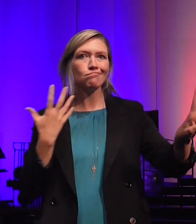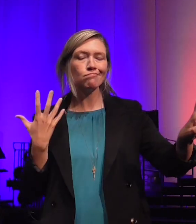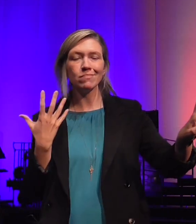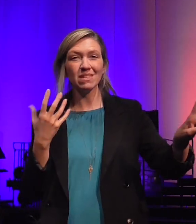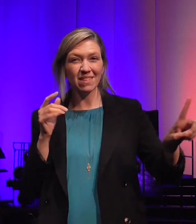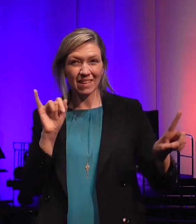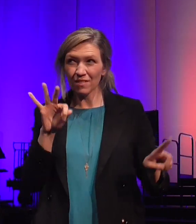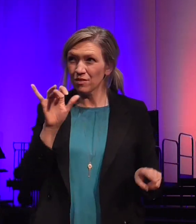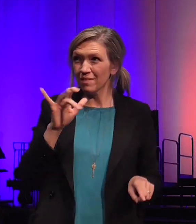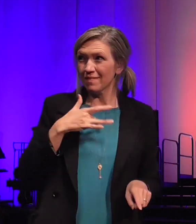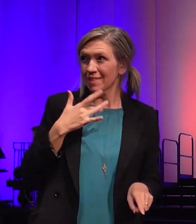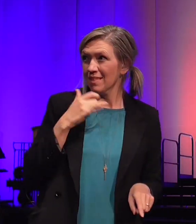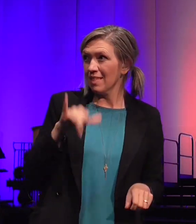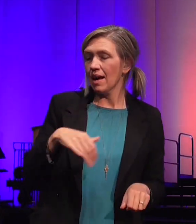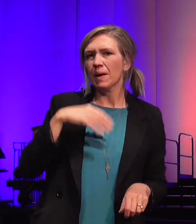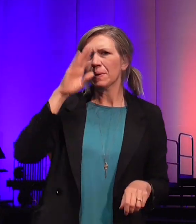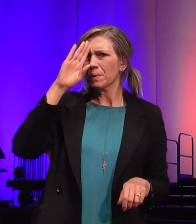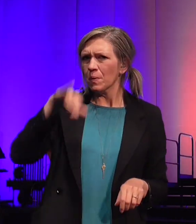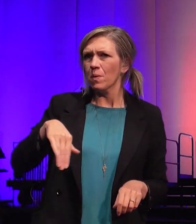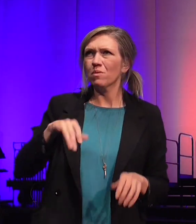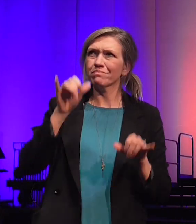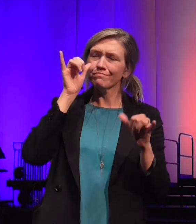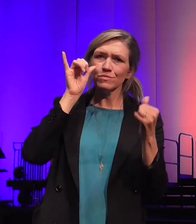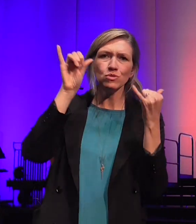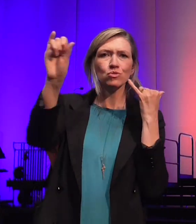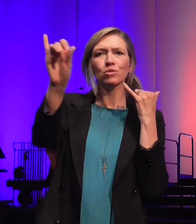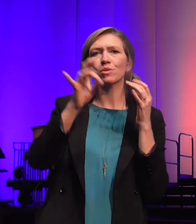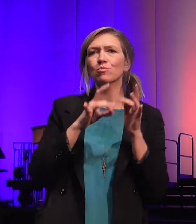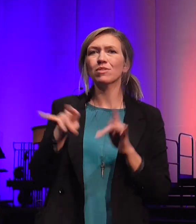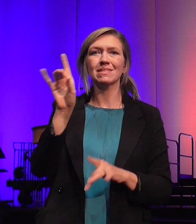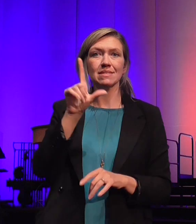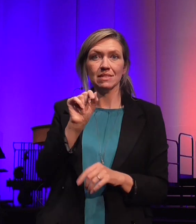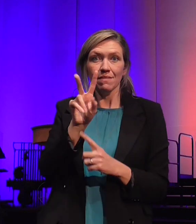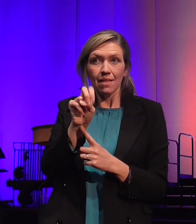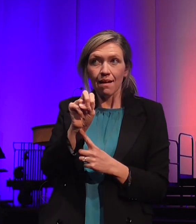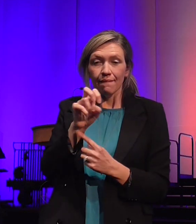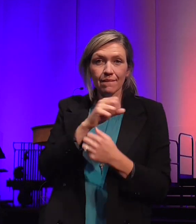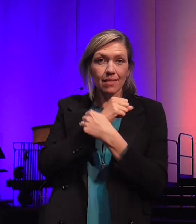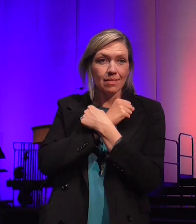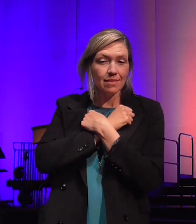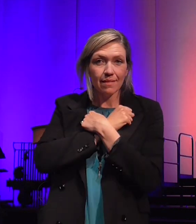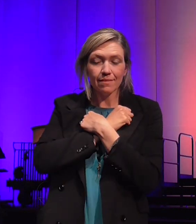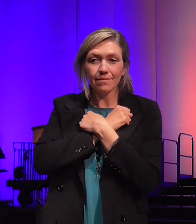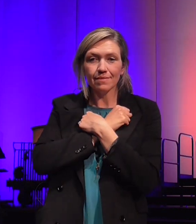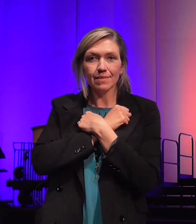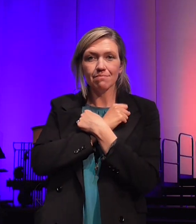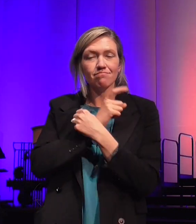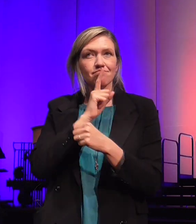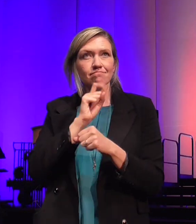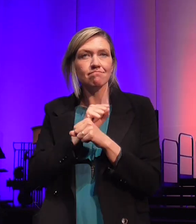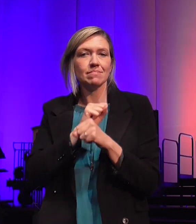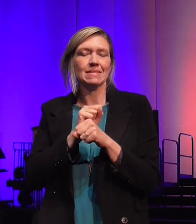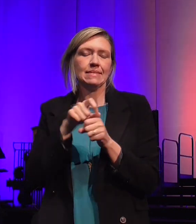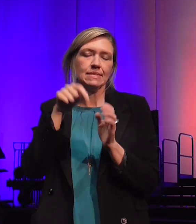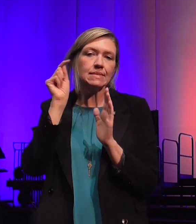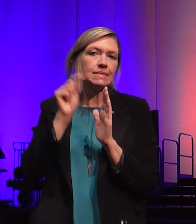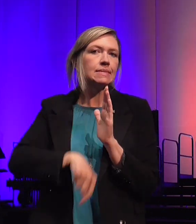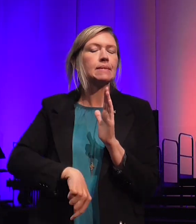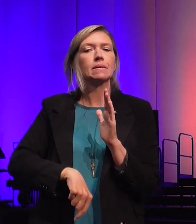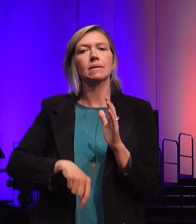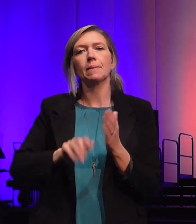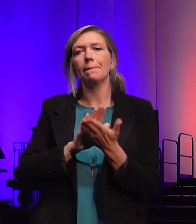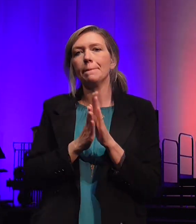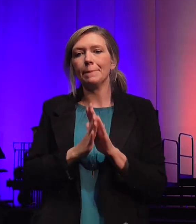I know that the eternal presence that is love is the deep sense